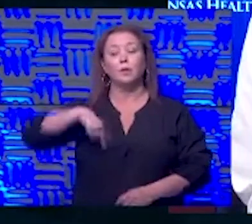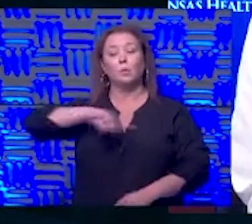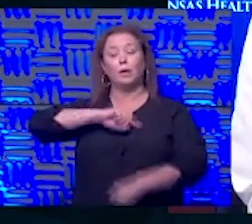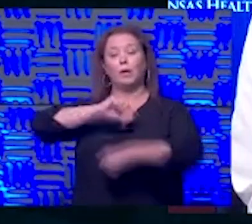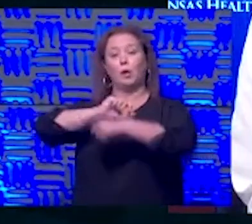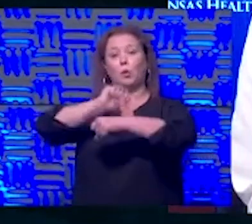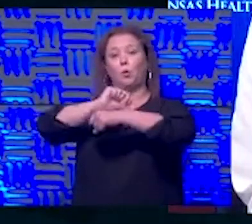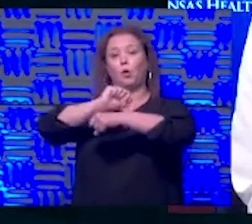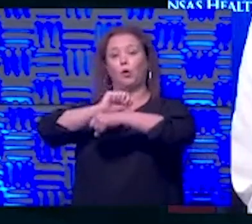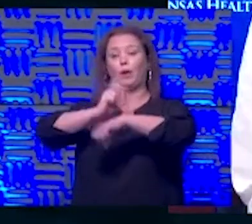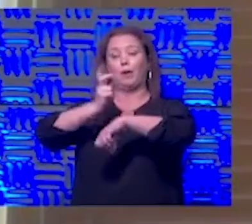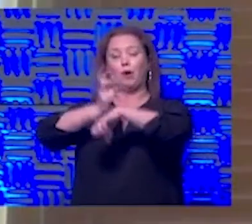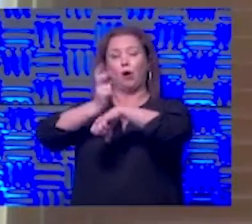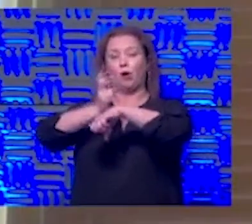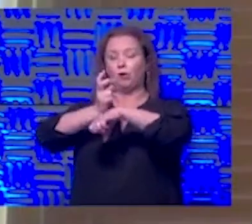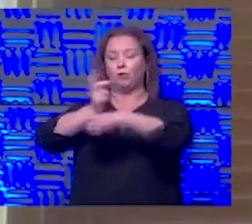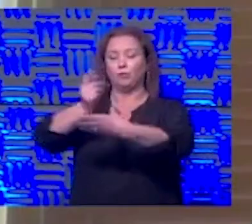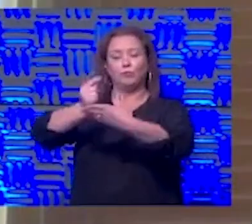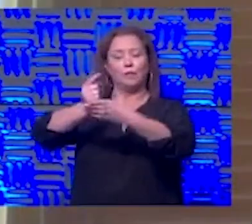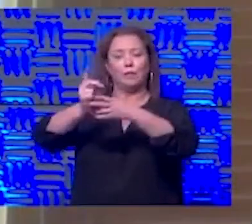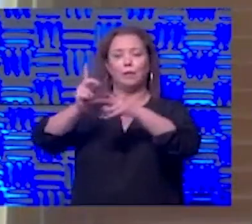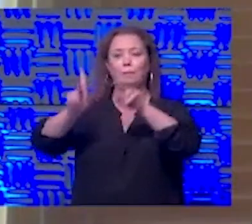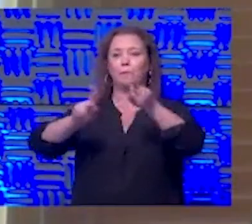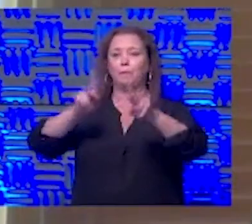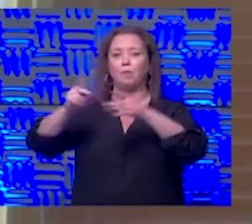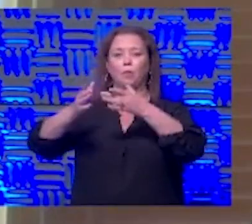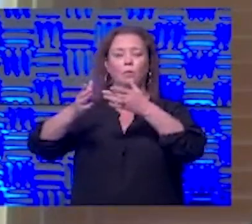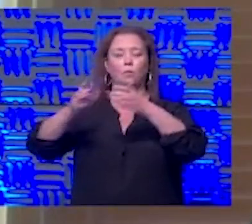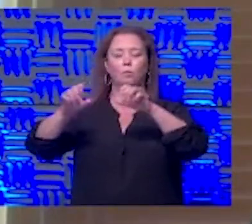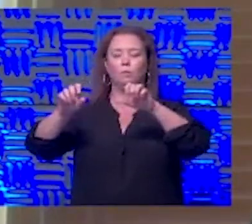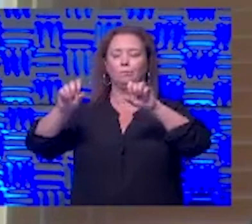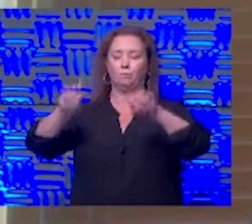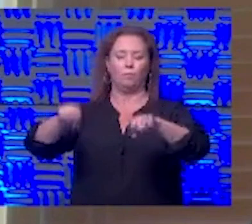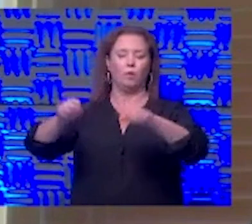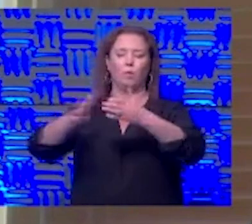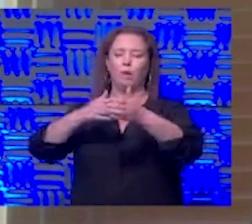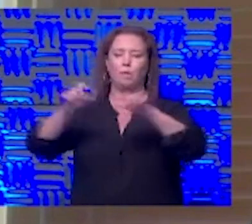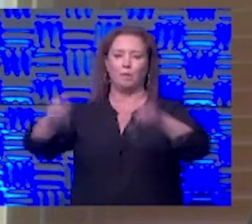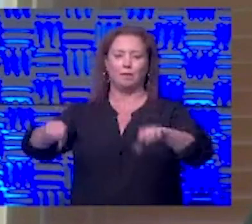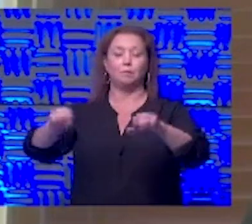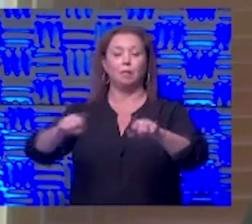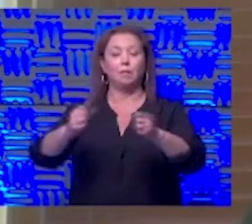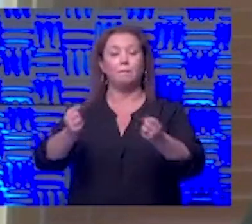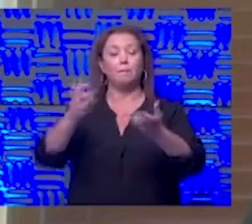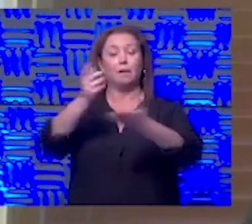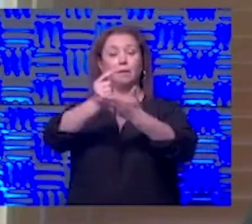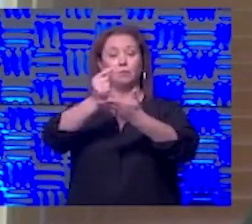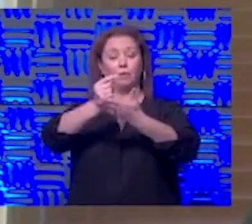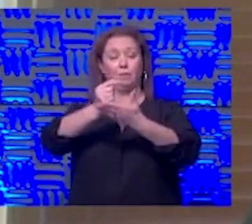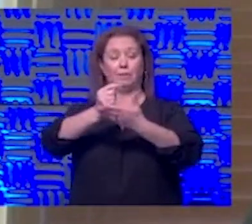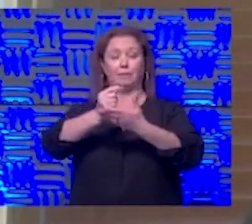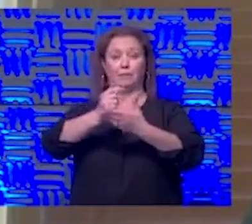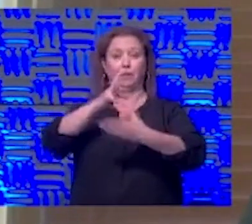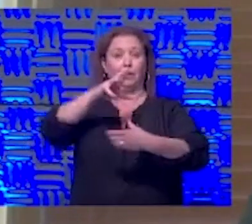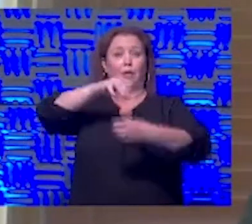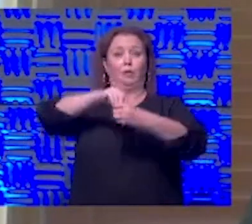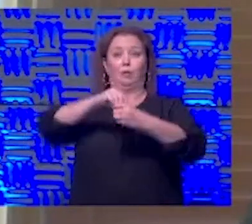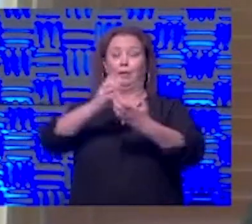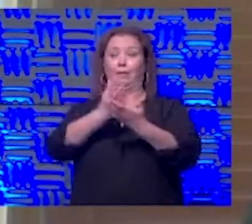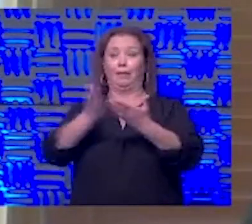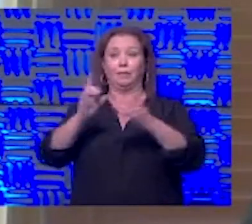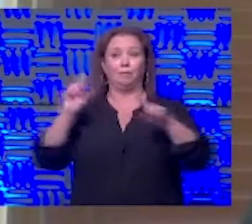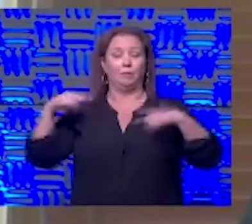in place whenever possible. And so, frankly, a lot of the treatments that are required include things that we're used to doing,